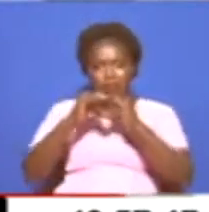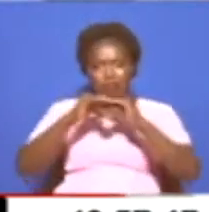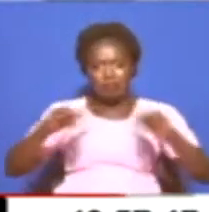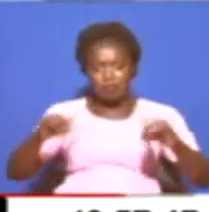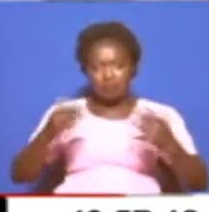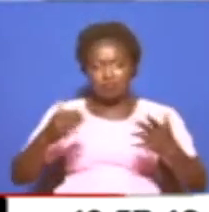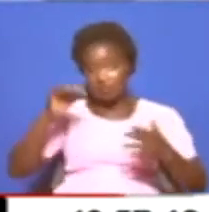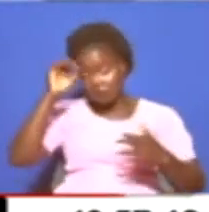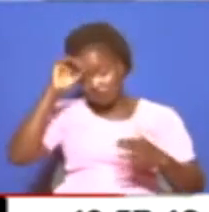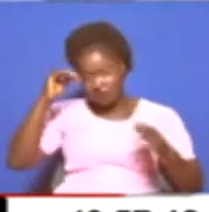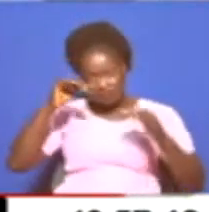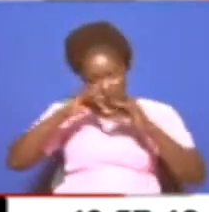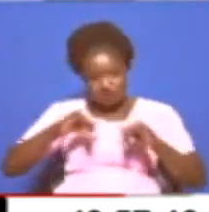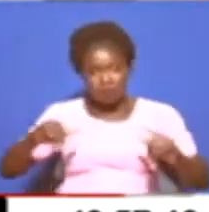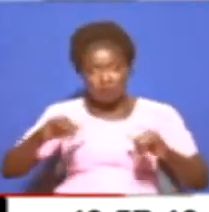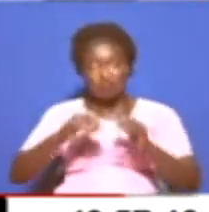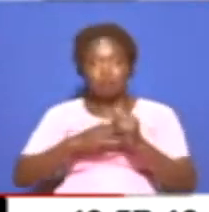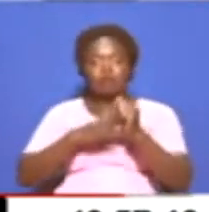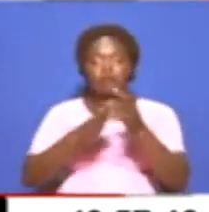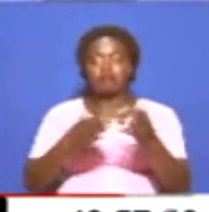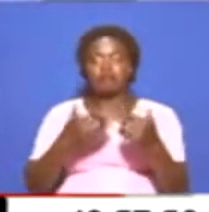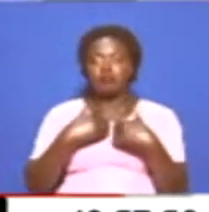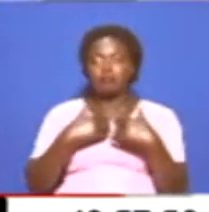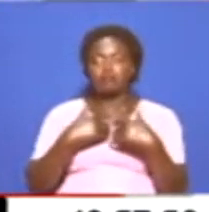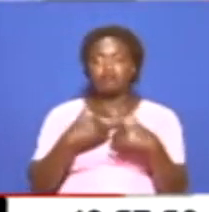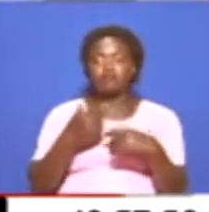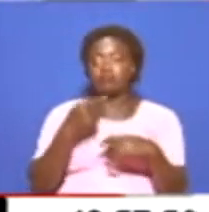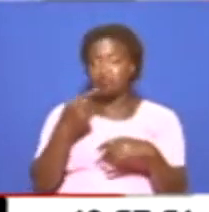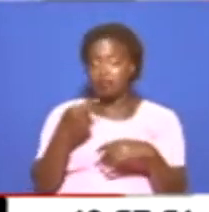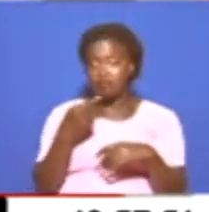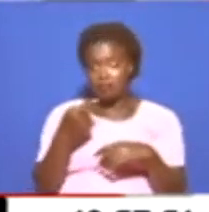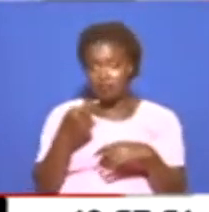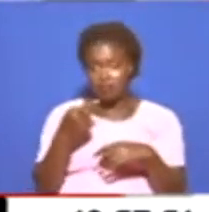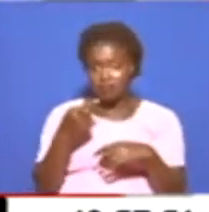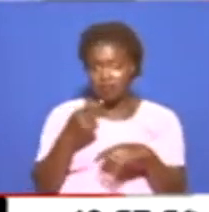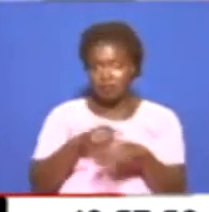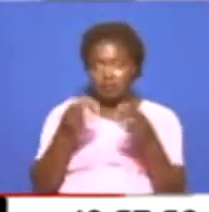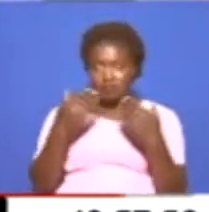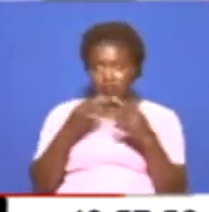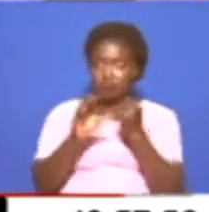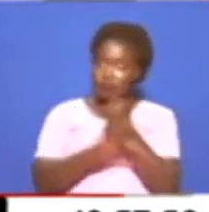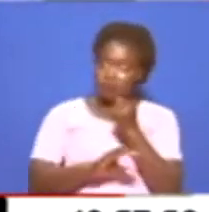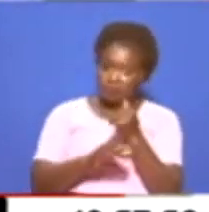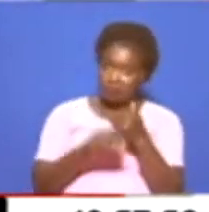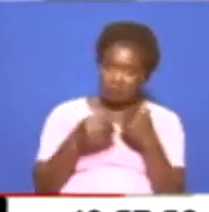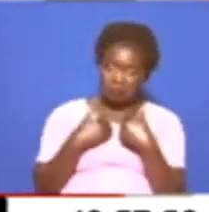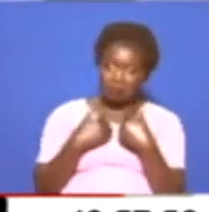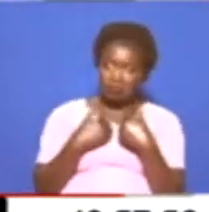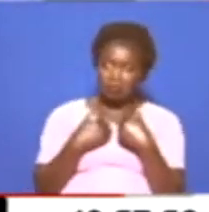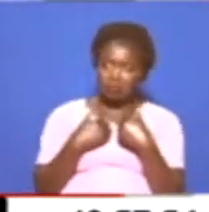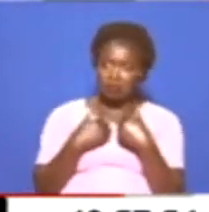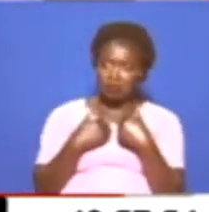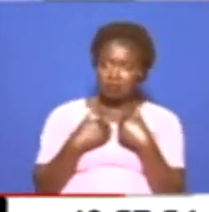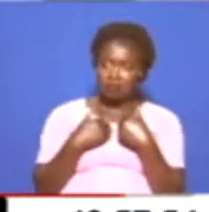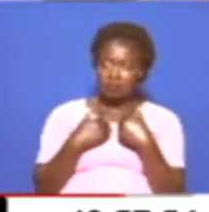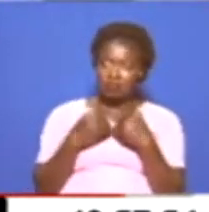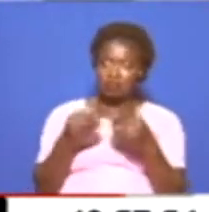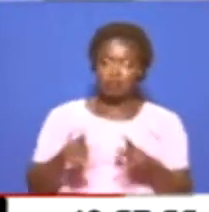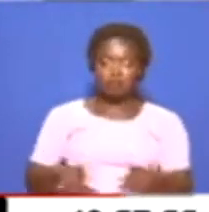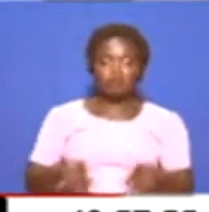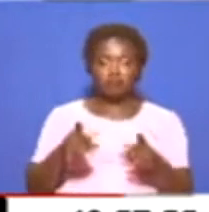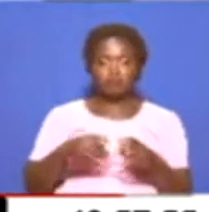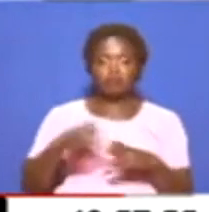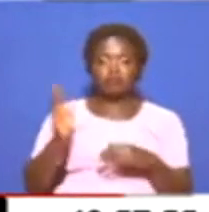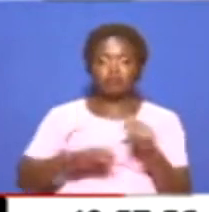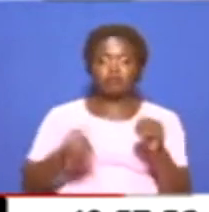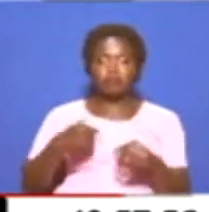opinions mm-hmm. of the leaders that we have. Ultimately, after all is said and done, we have a country that will outlive all of us. Yes. So